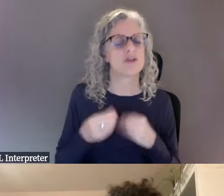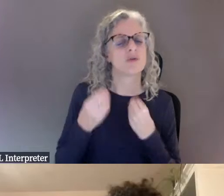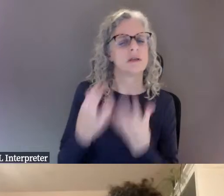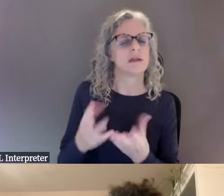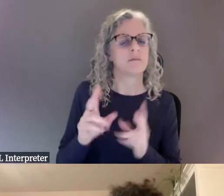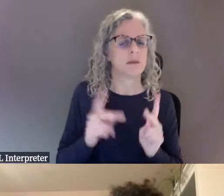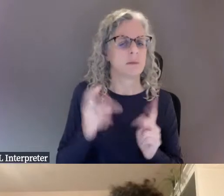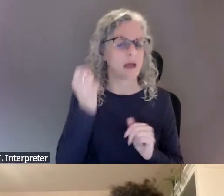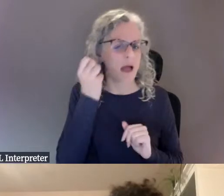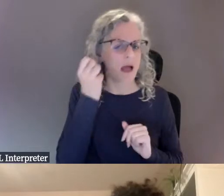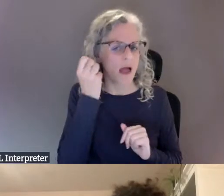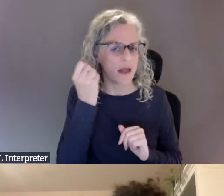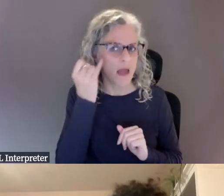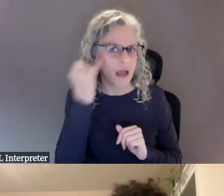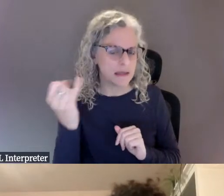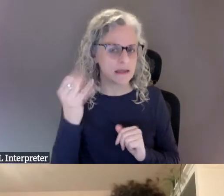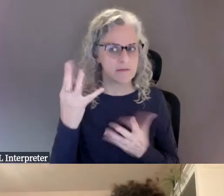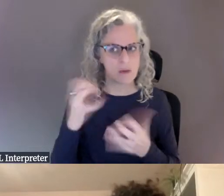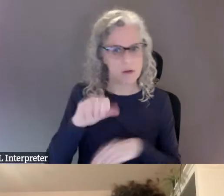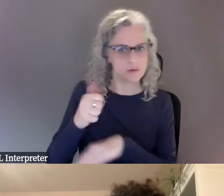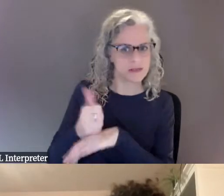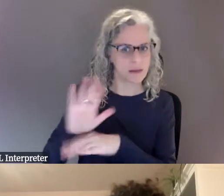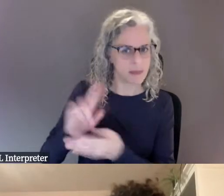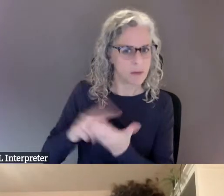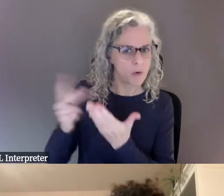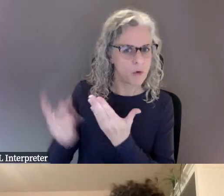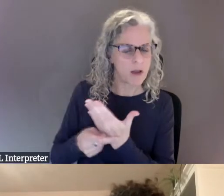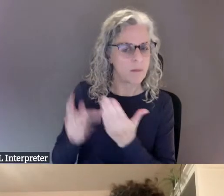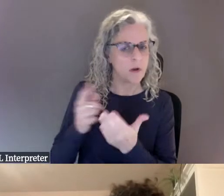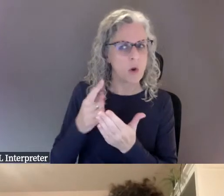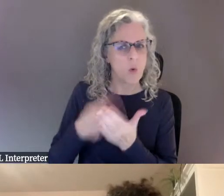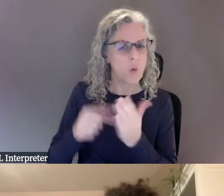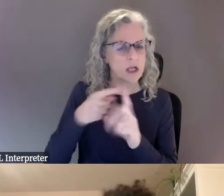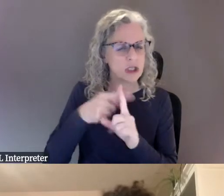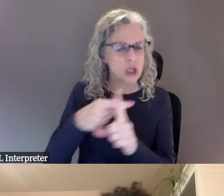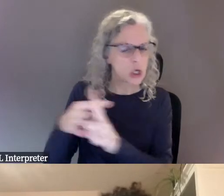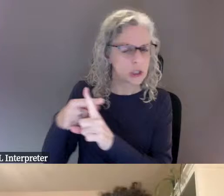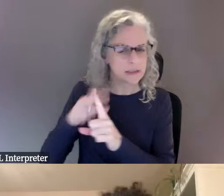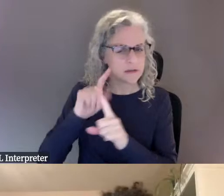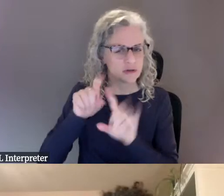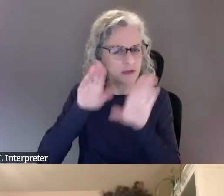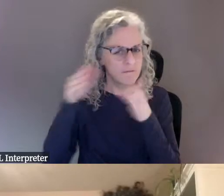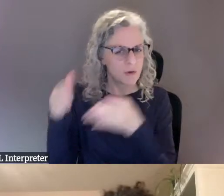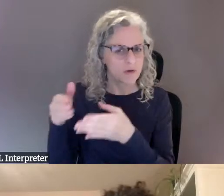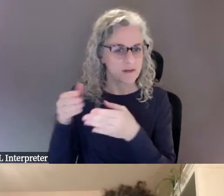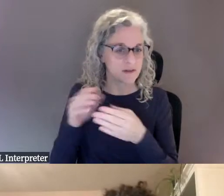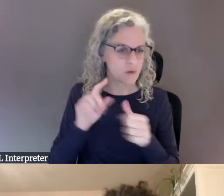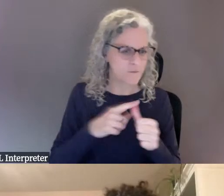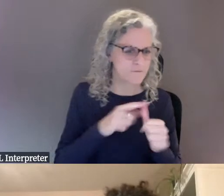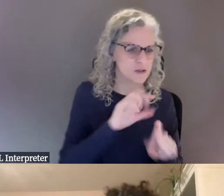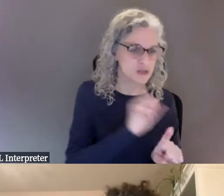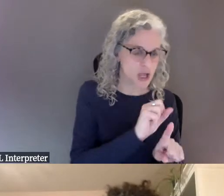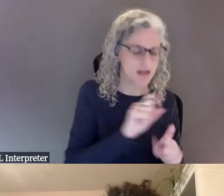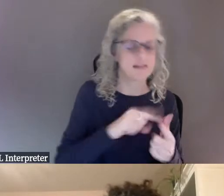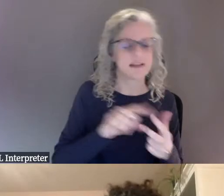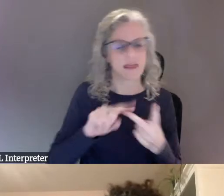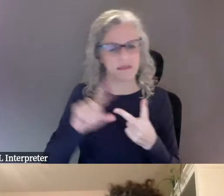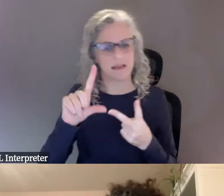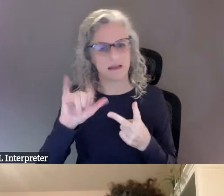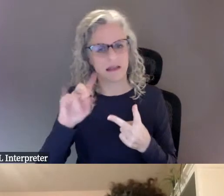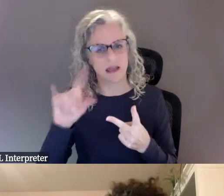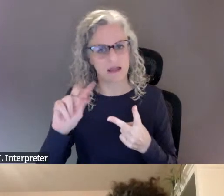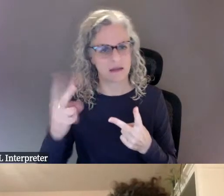they're interested in starting their own campaign, what should they be looking for? And maybe this time we can start with you, Shahinaz, and then go to Lydia.